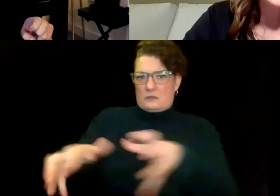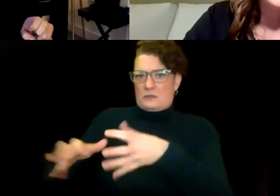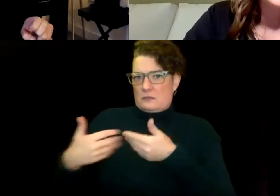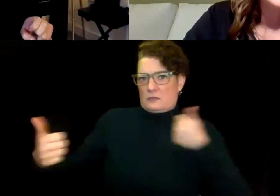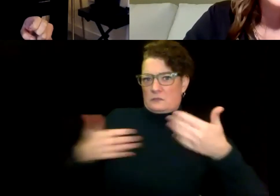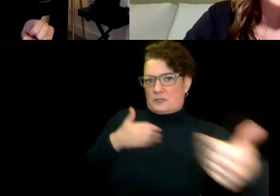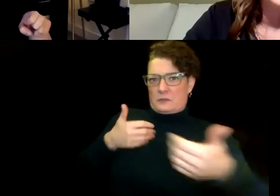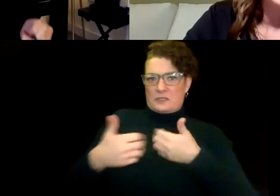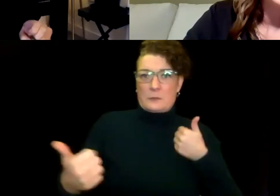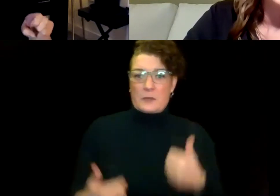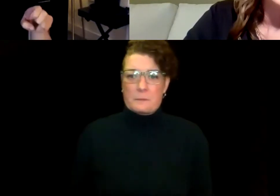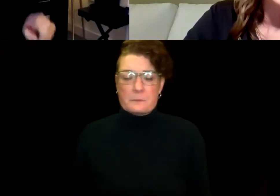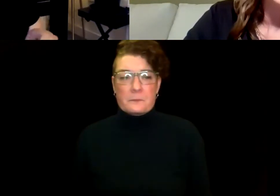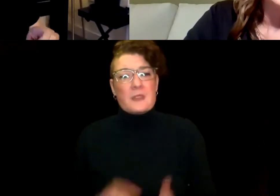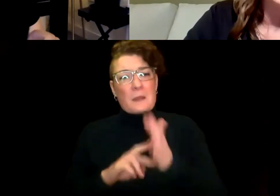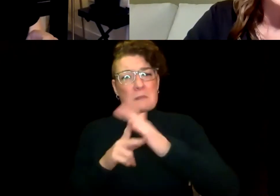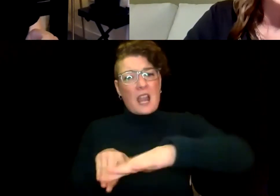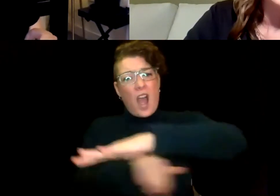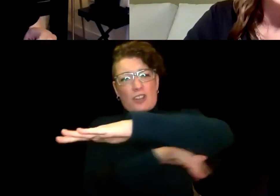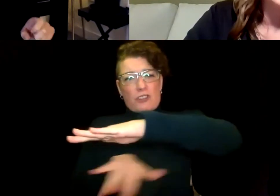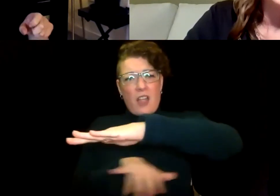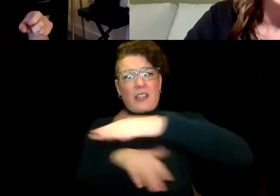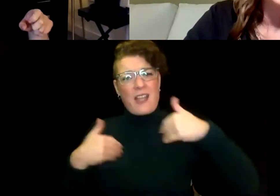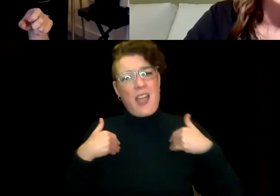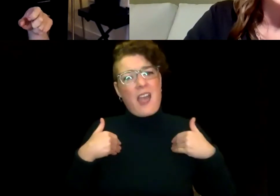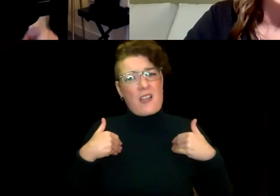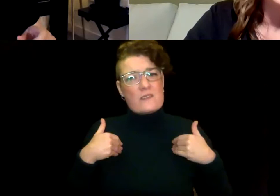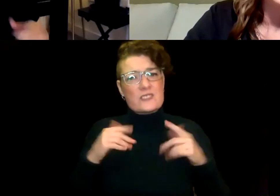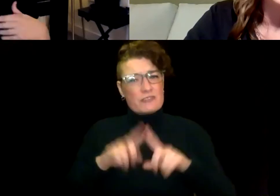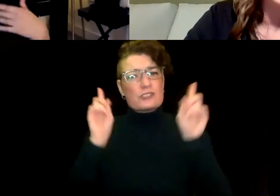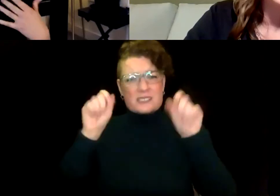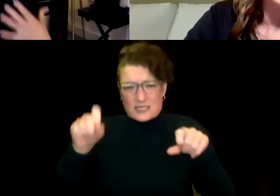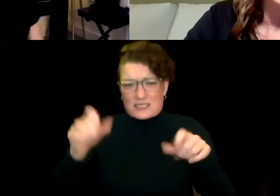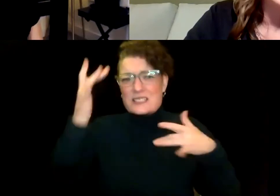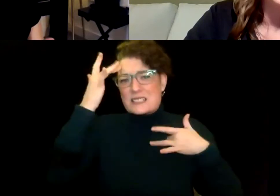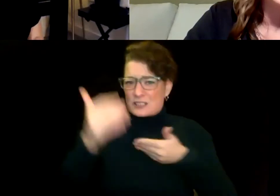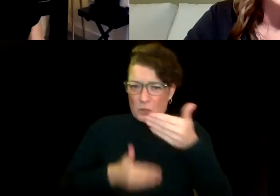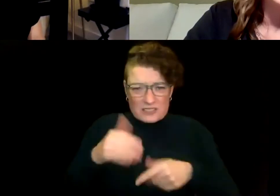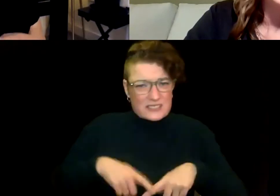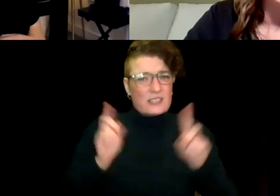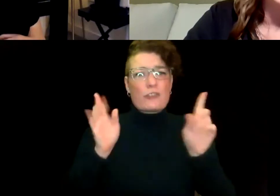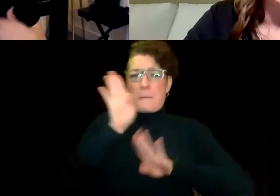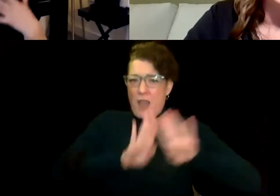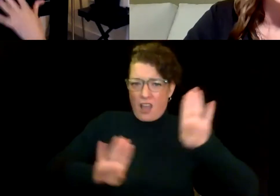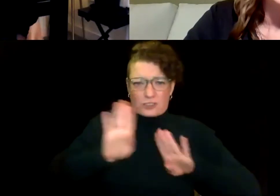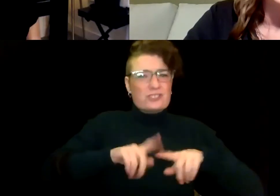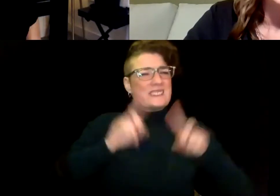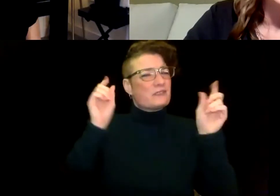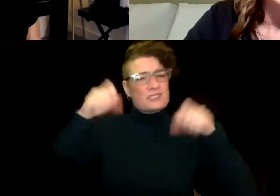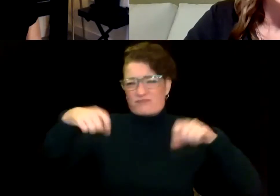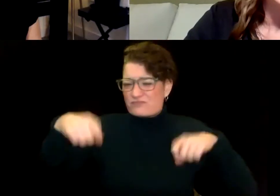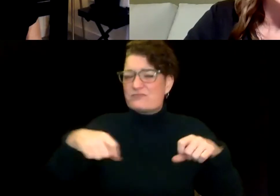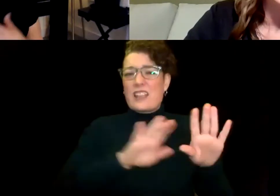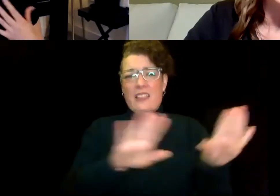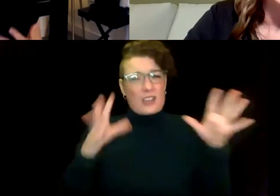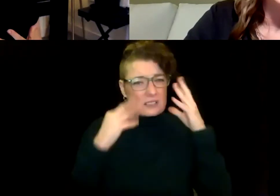there aren't like underlying biological differences, disease processes that matter, differences in people's